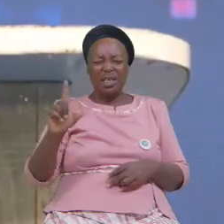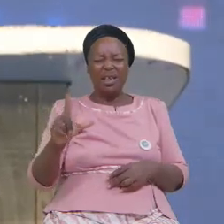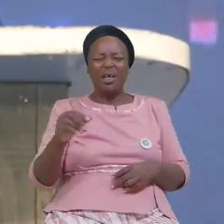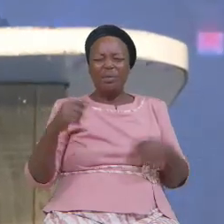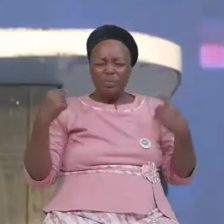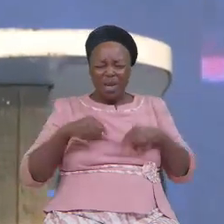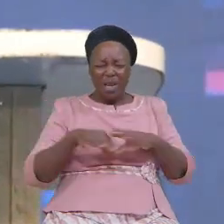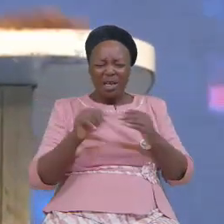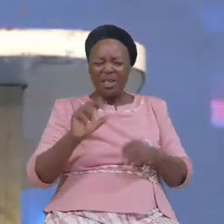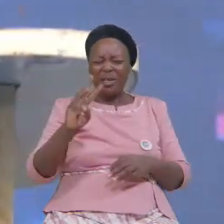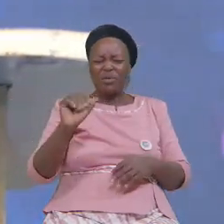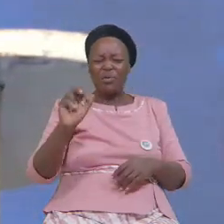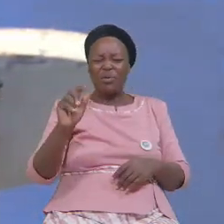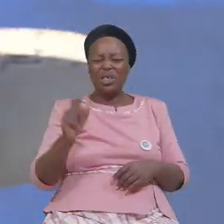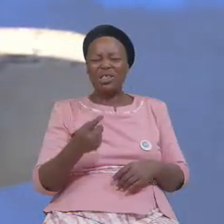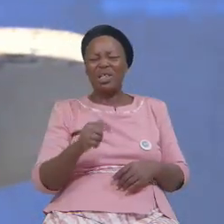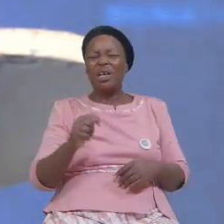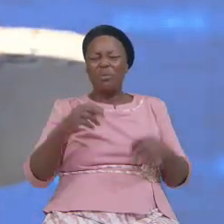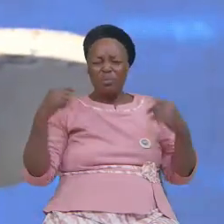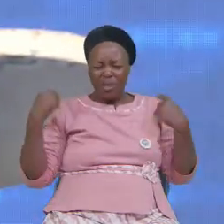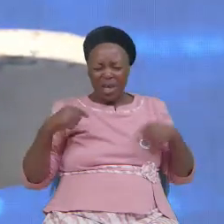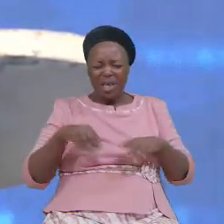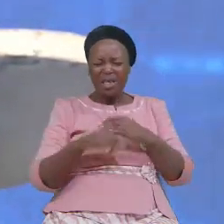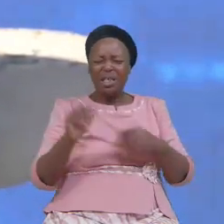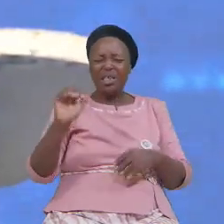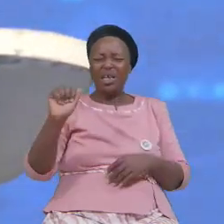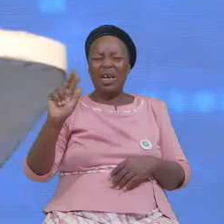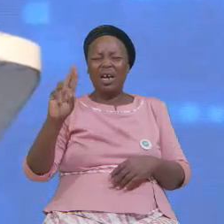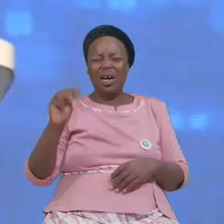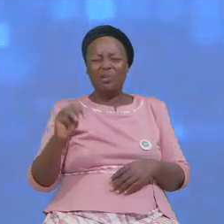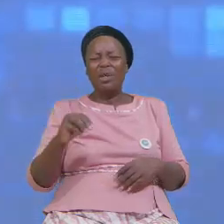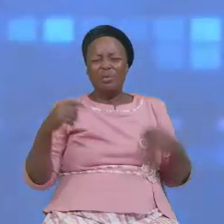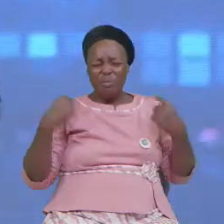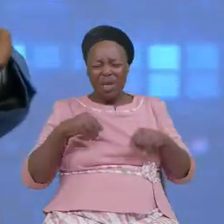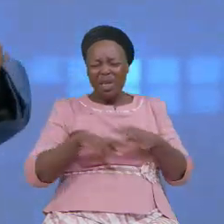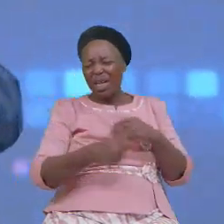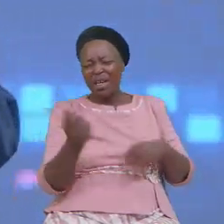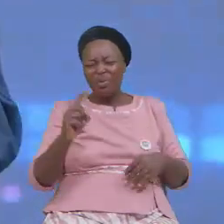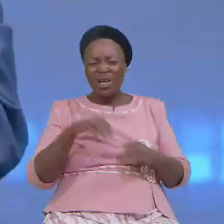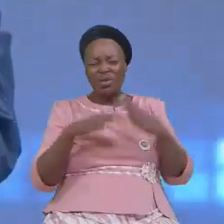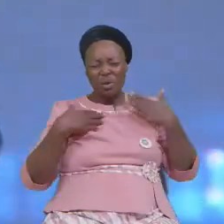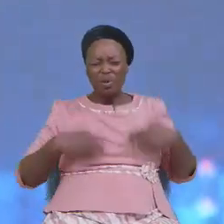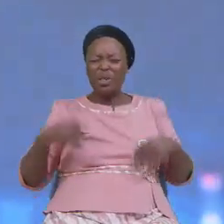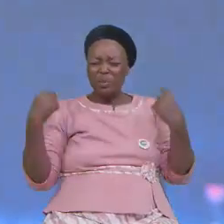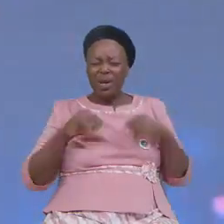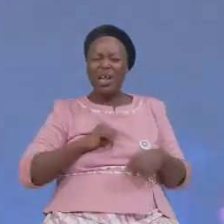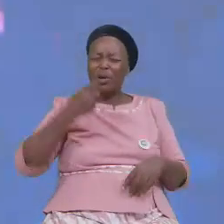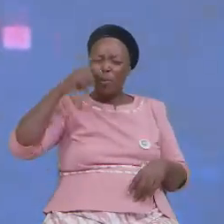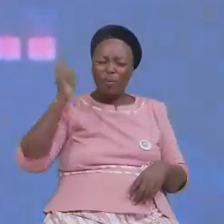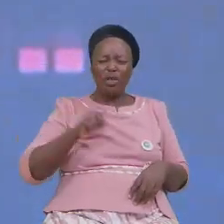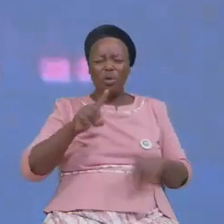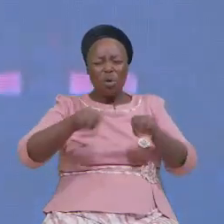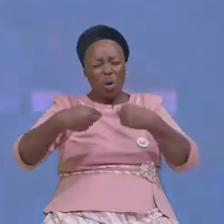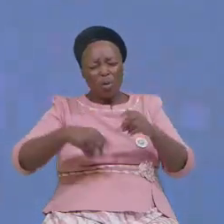pain in the arm, pain anywhere in your body, pain, I command you, come out